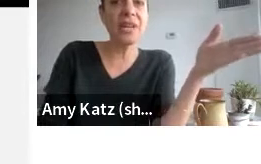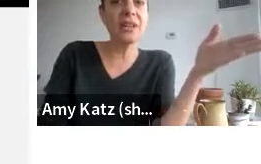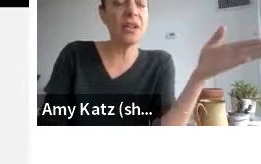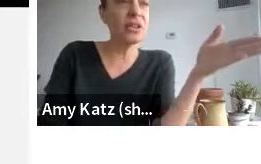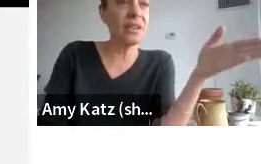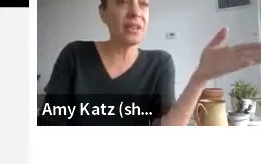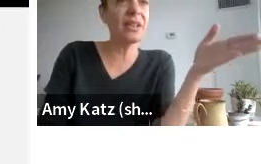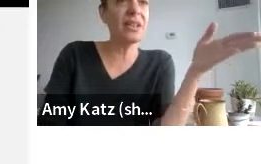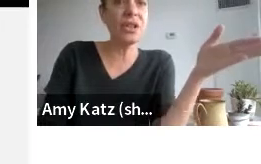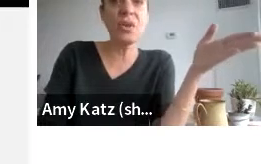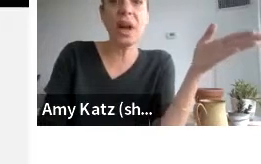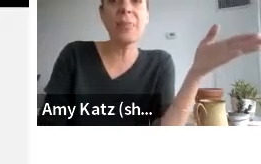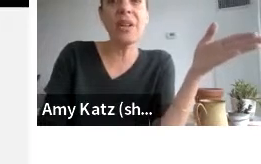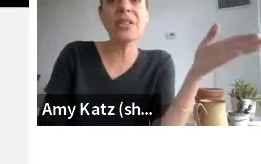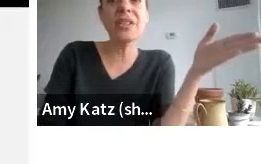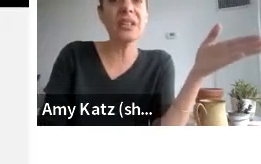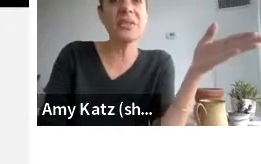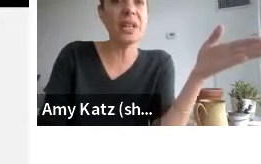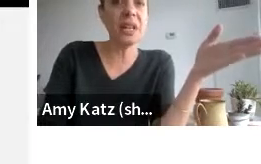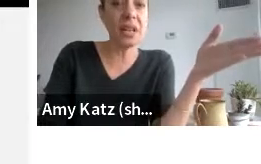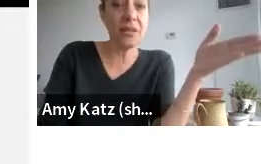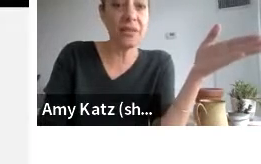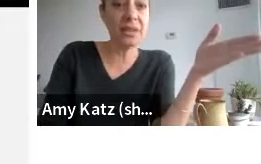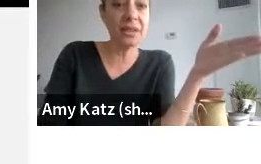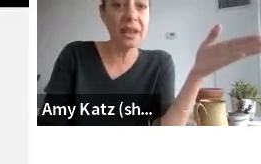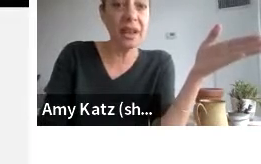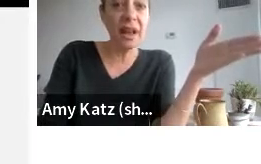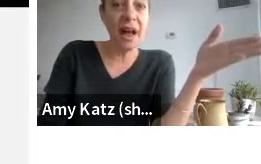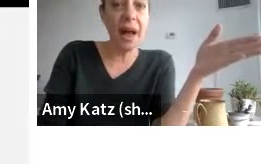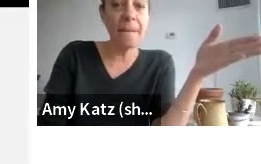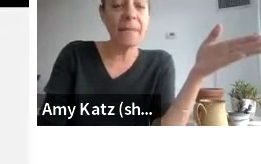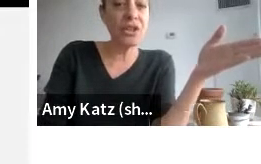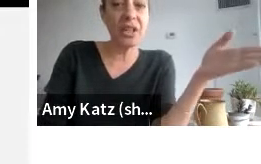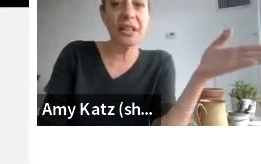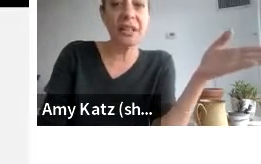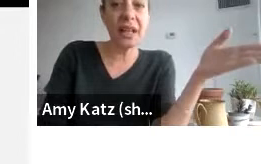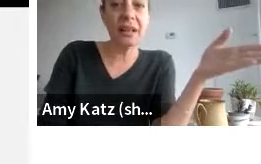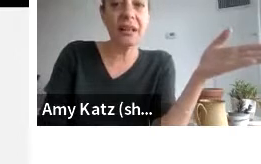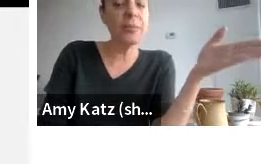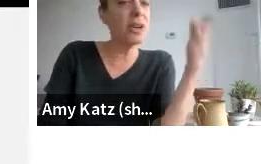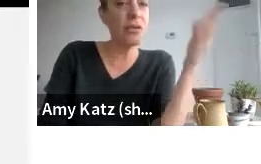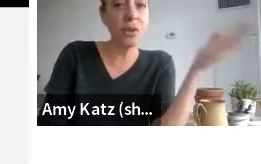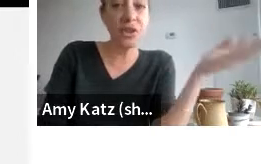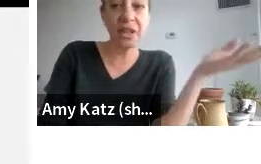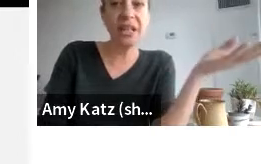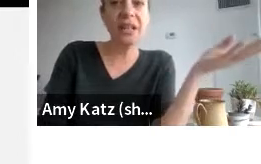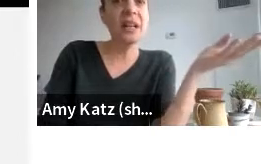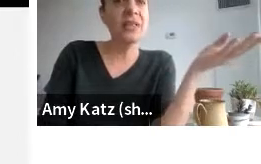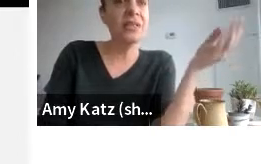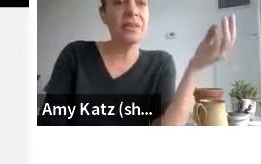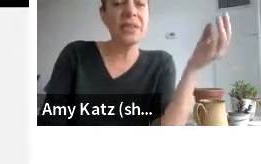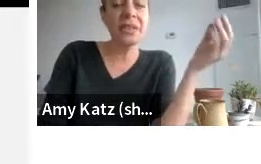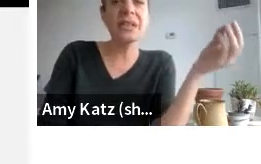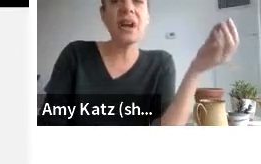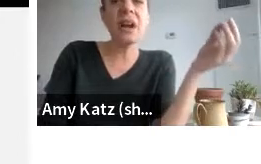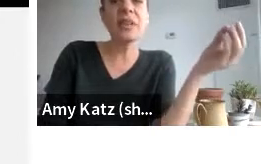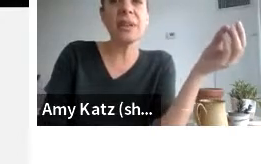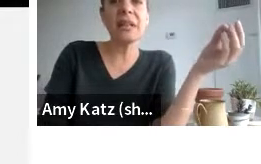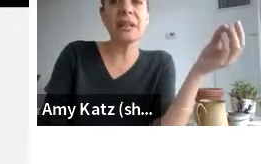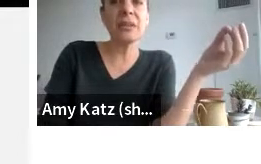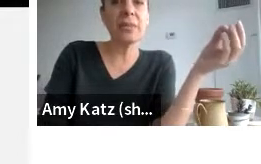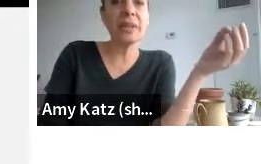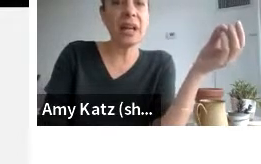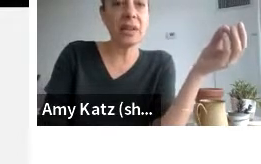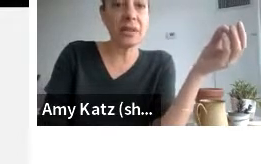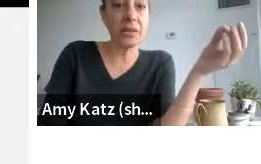have firsthand knowledge of this. And to you, I apologize for stating the obvious. It shouldn't need saying, but unfortunately, this is not always